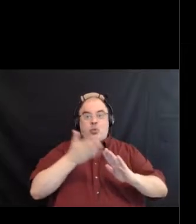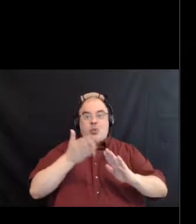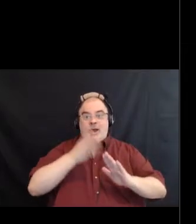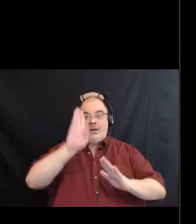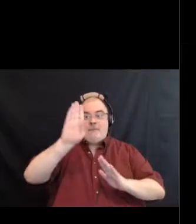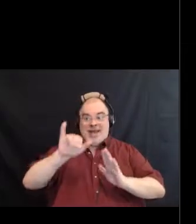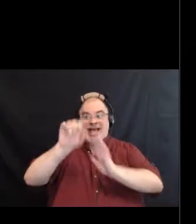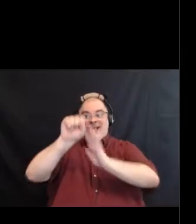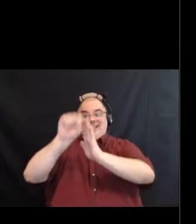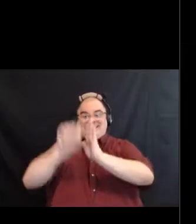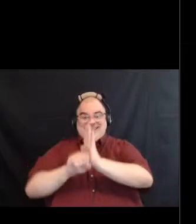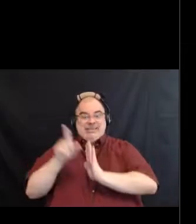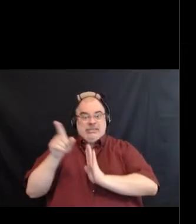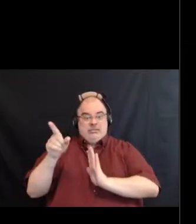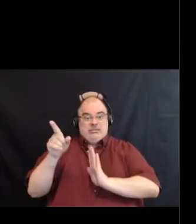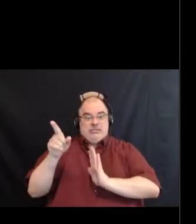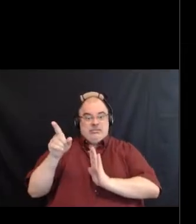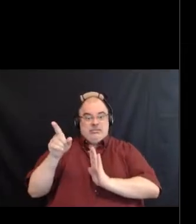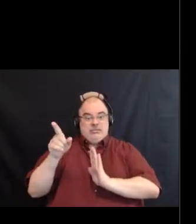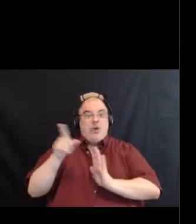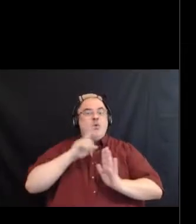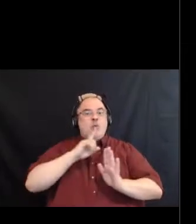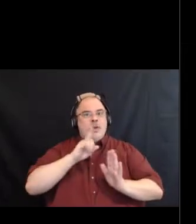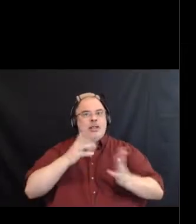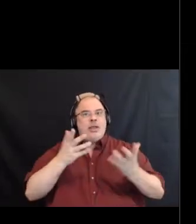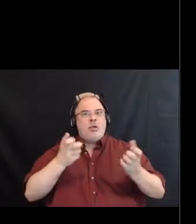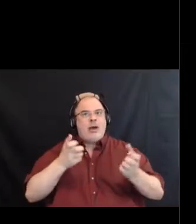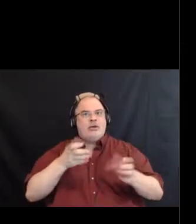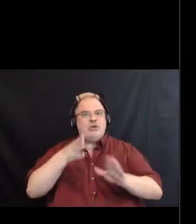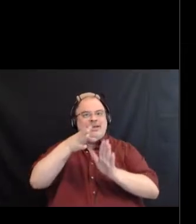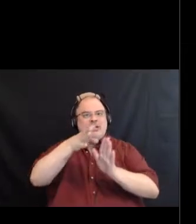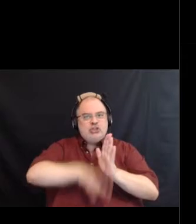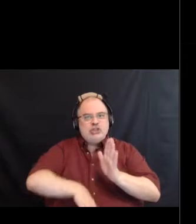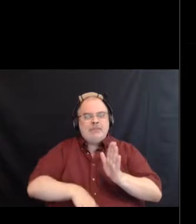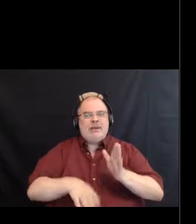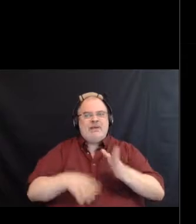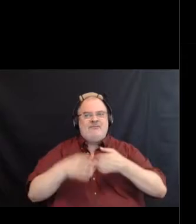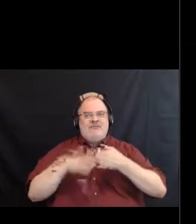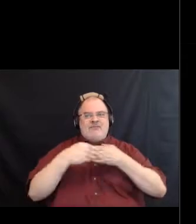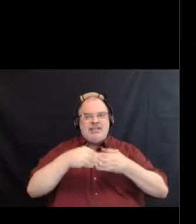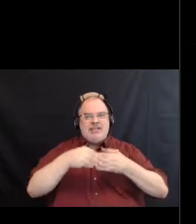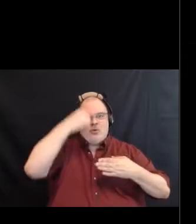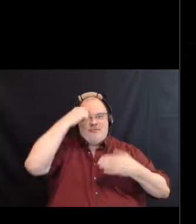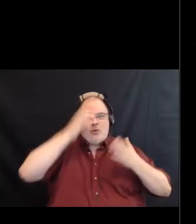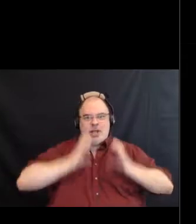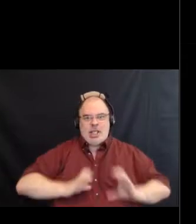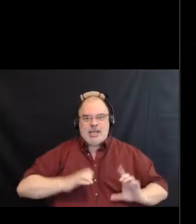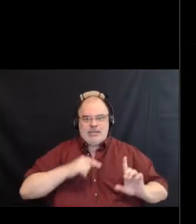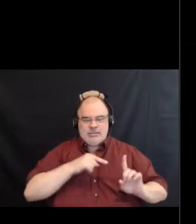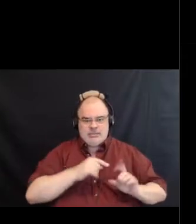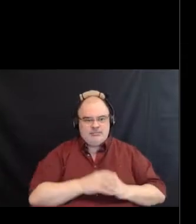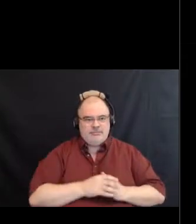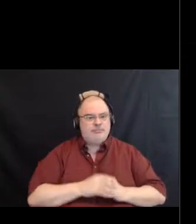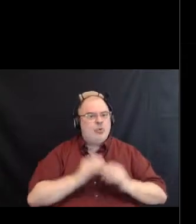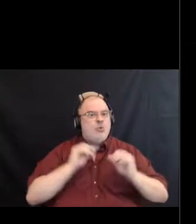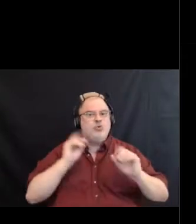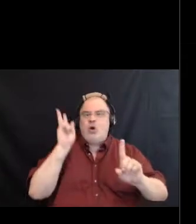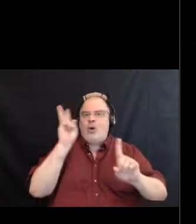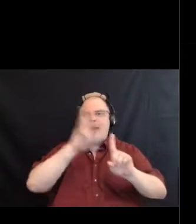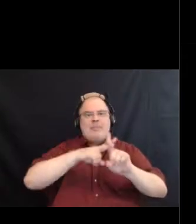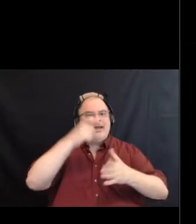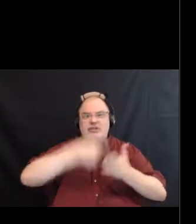whole idea of trying to make it the most affordable and flexible option there is. There is no application fee